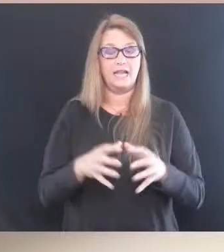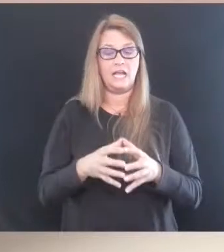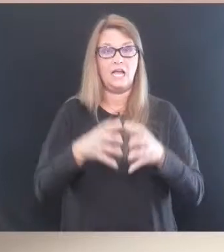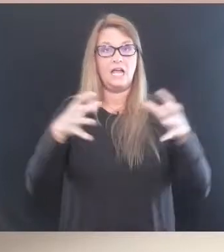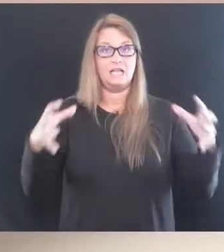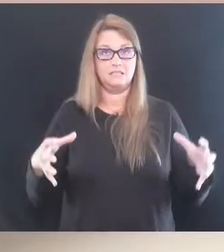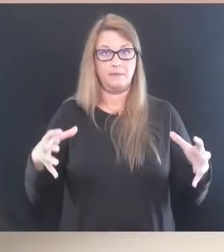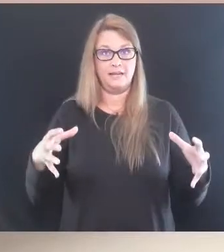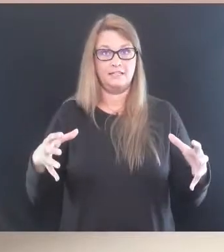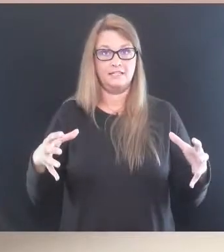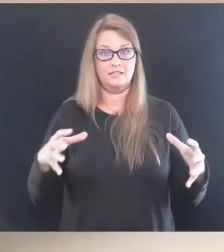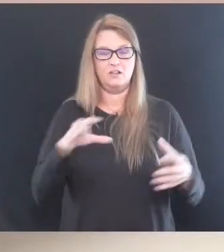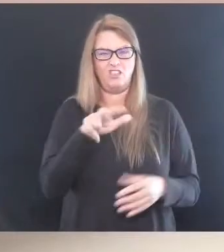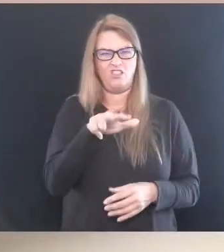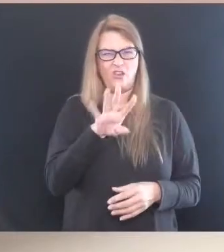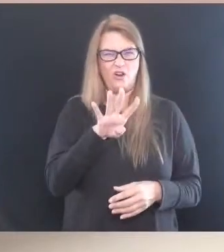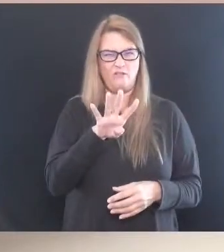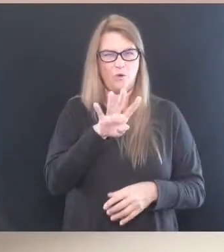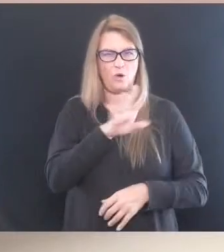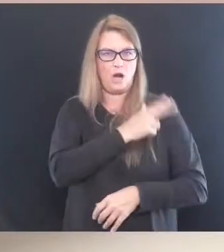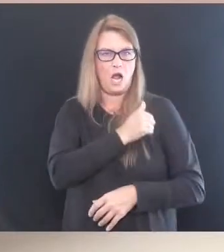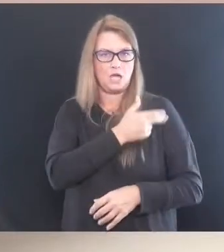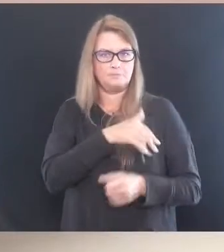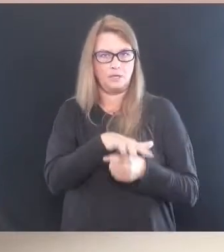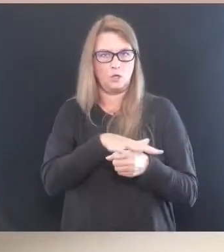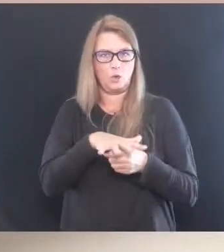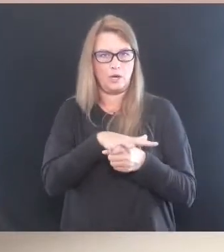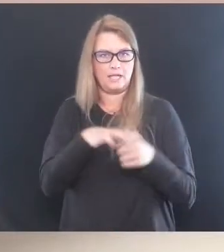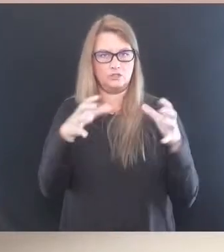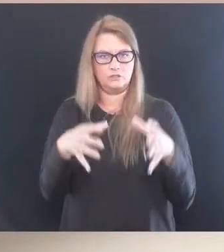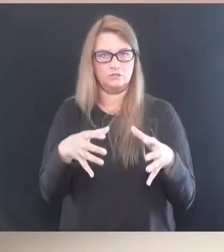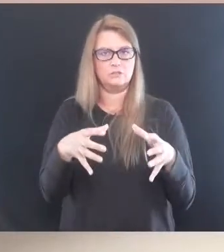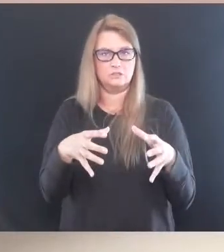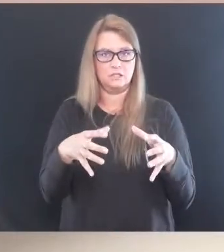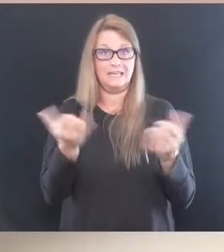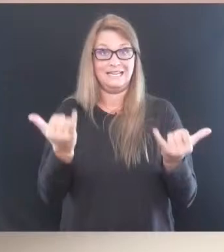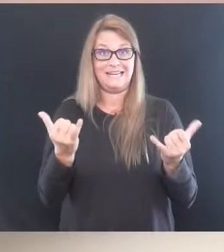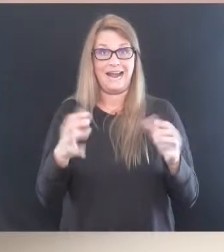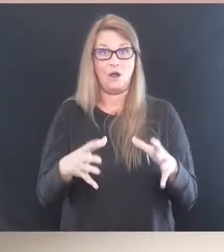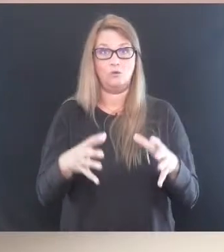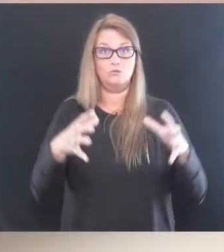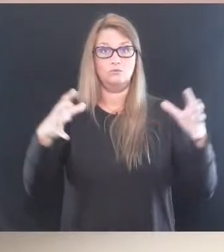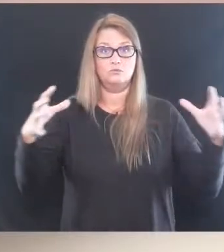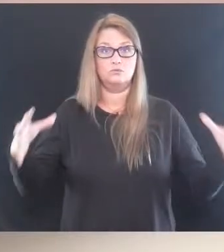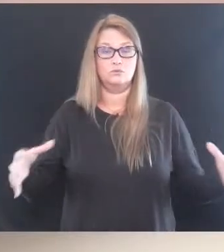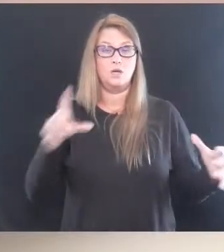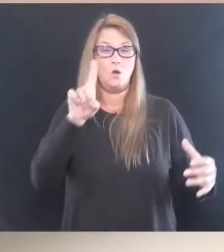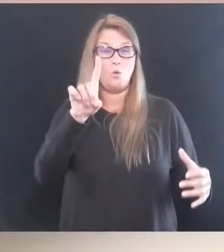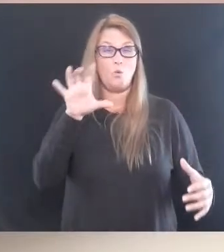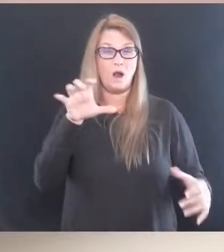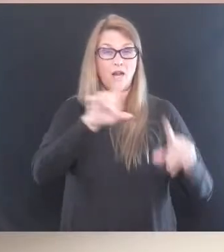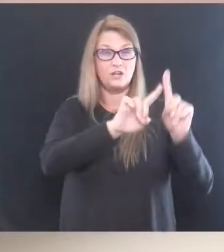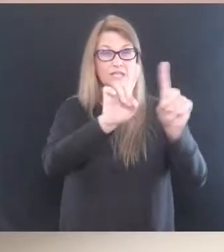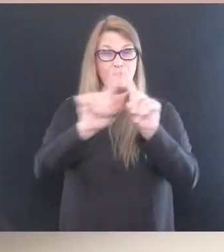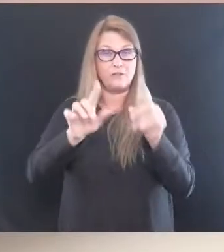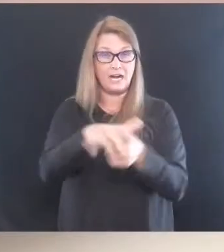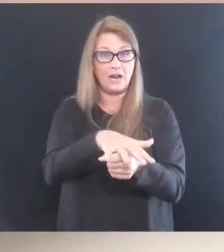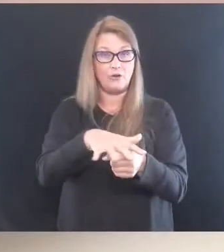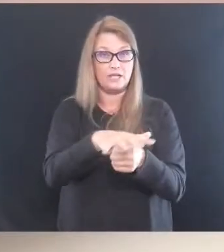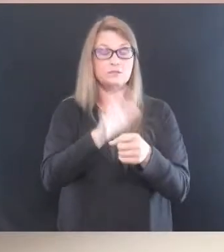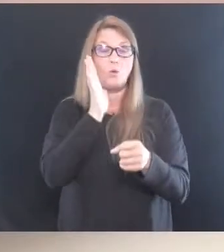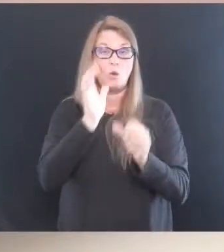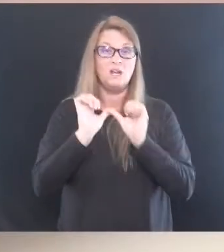from originally what was 34 hospital locations in the state to now over 100 sites, and that will continue to